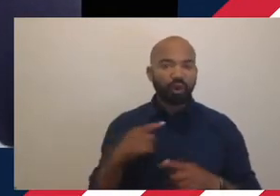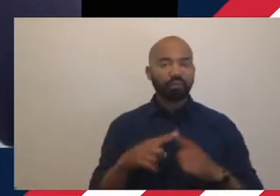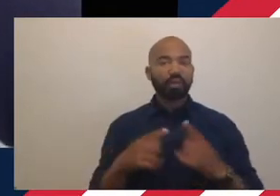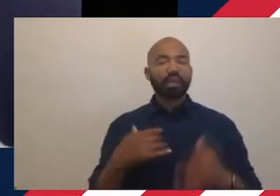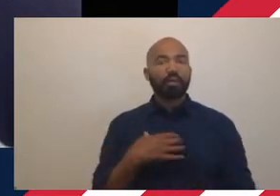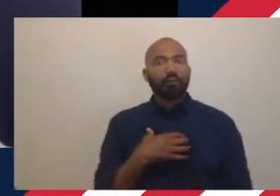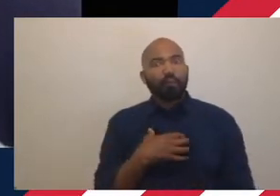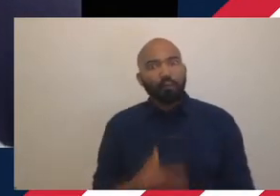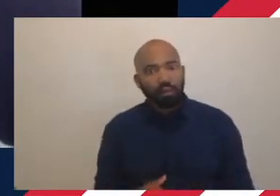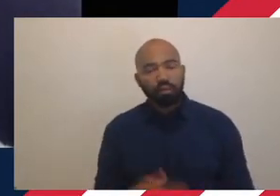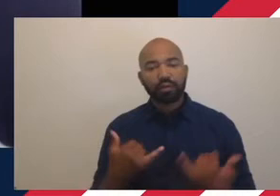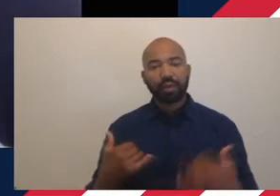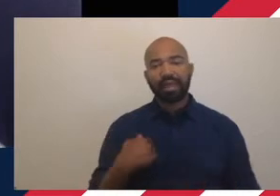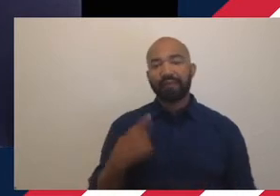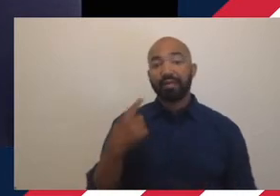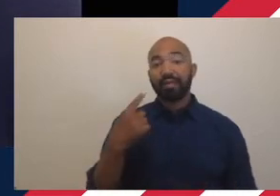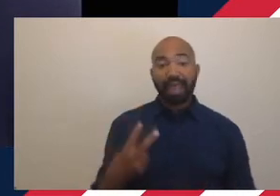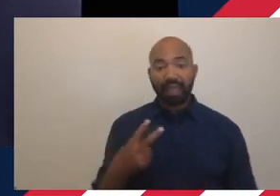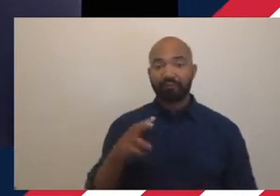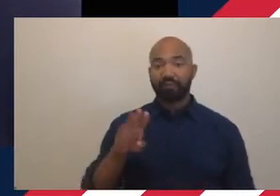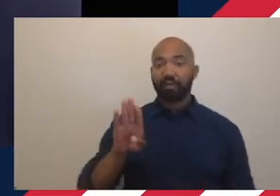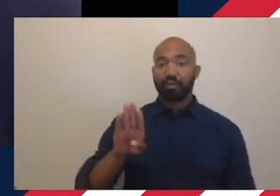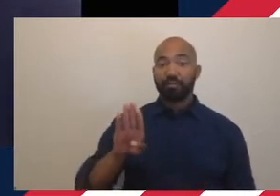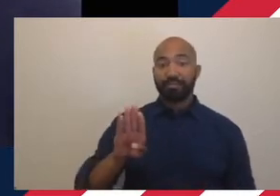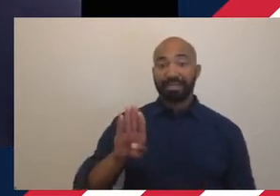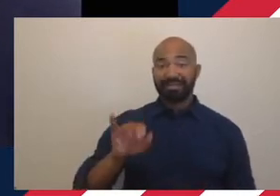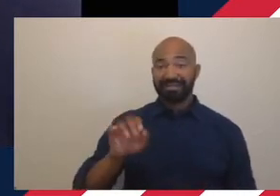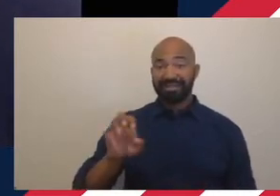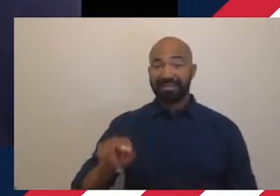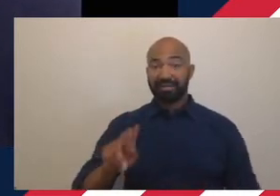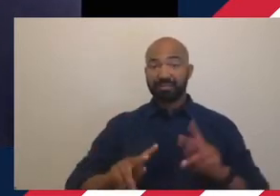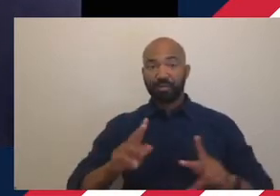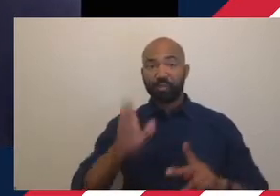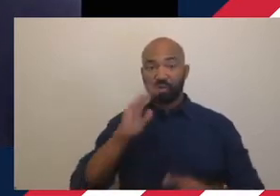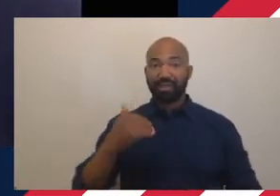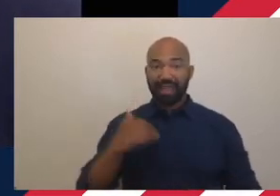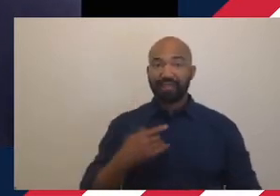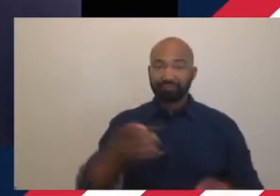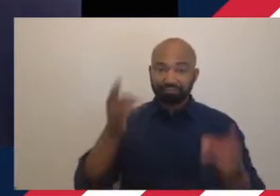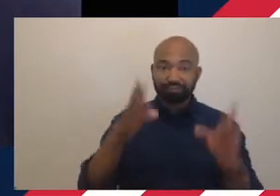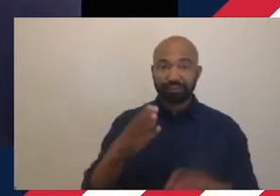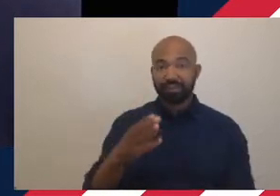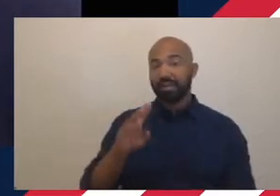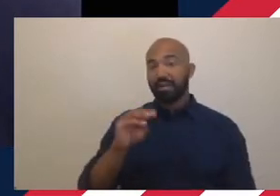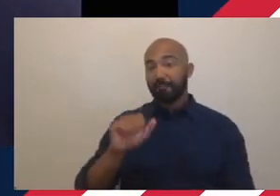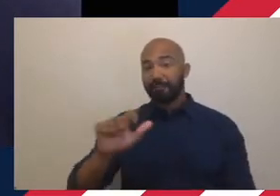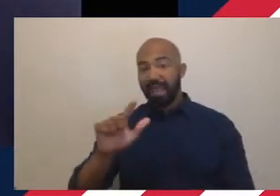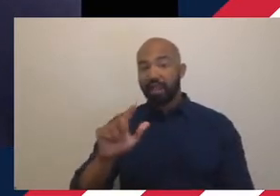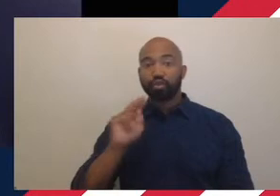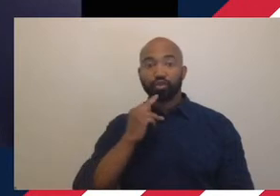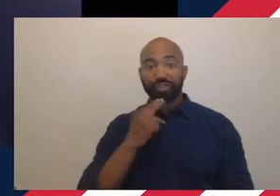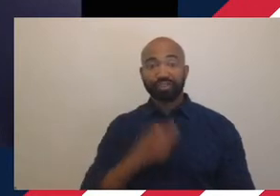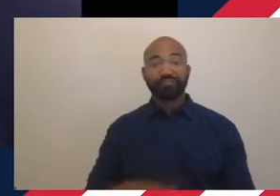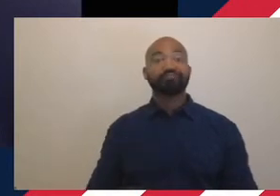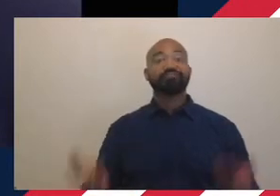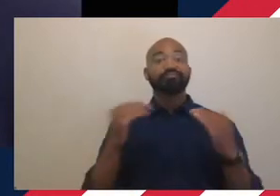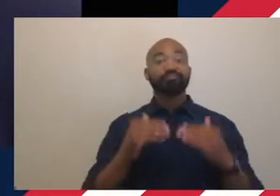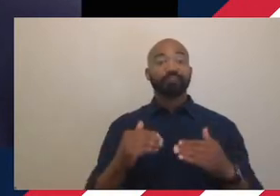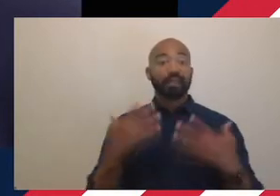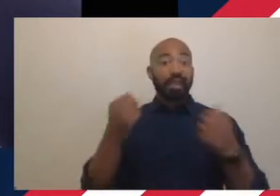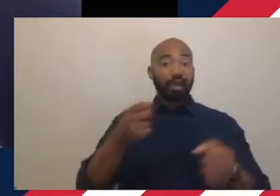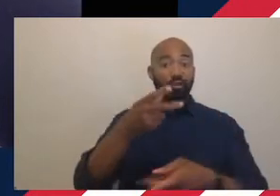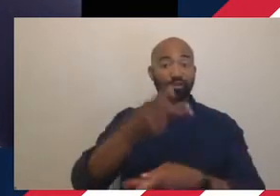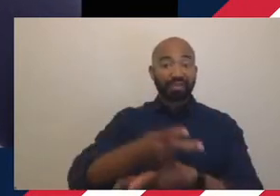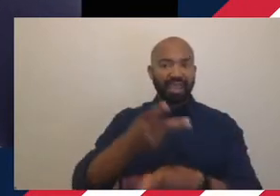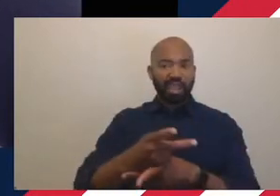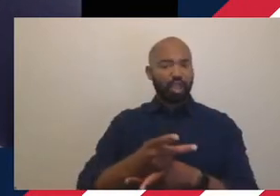million people who will be facing acute malnutrition by the end of the year. And last, health systems are overstretched. And in a country like ours, where